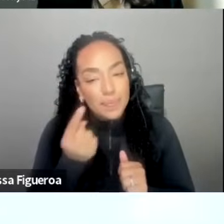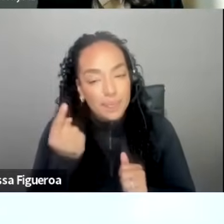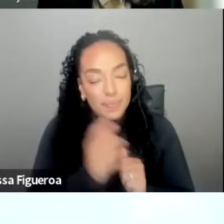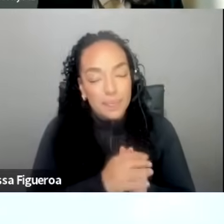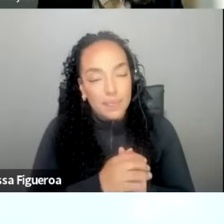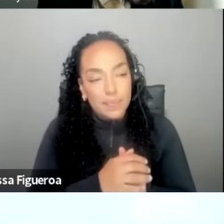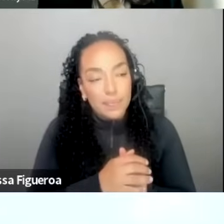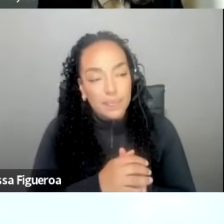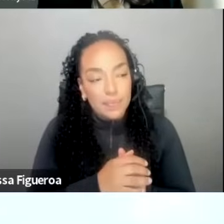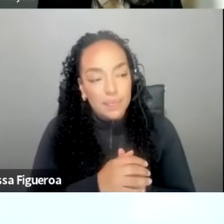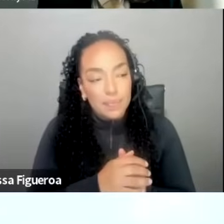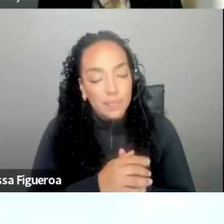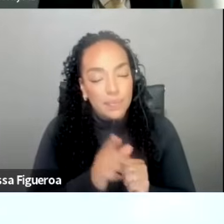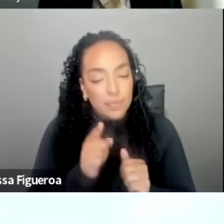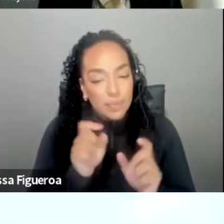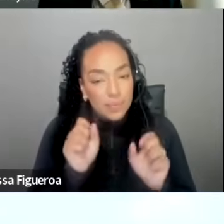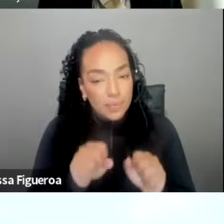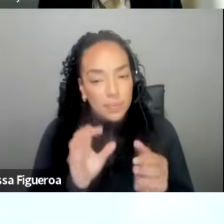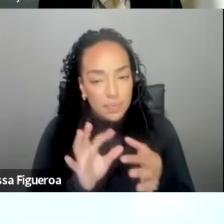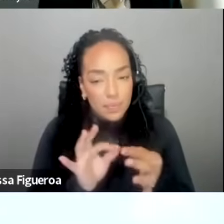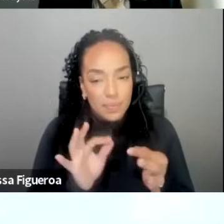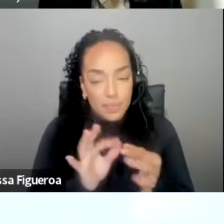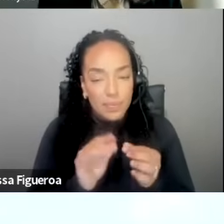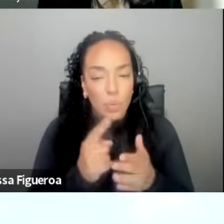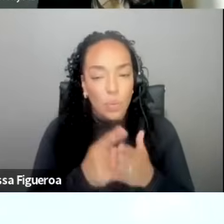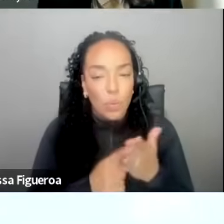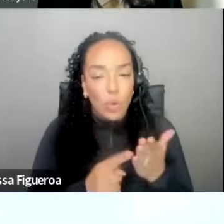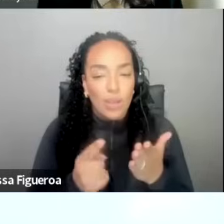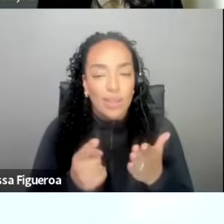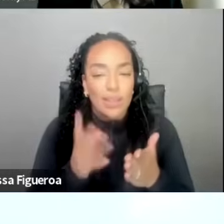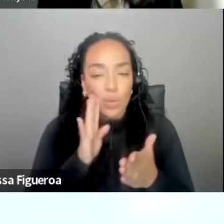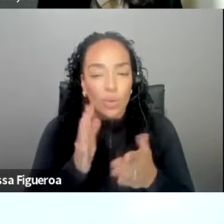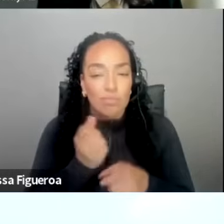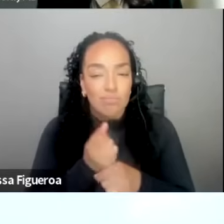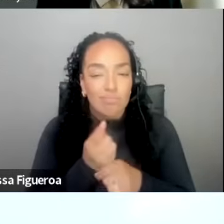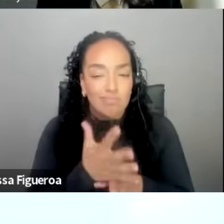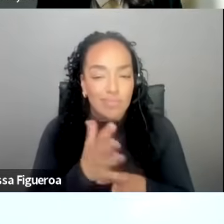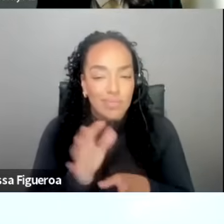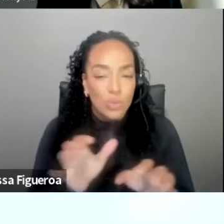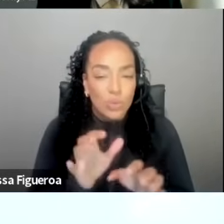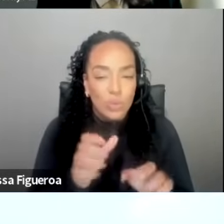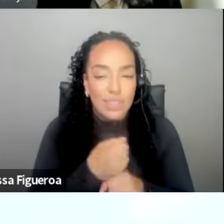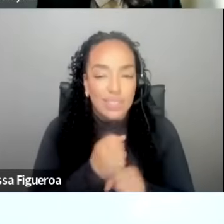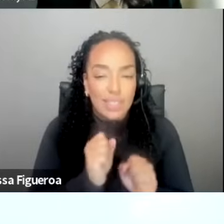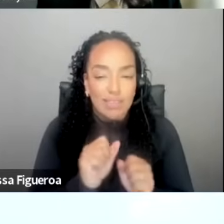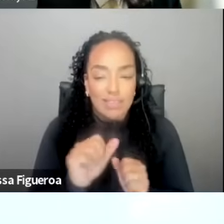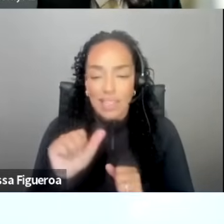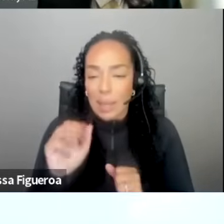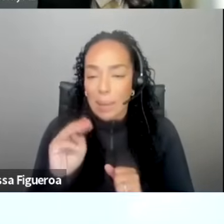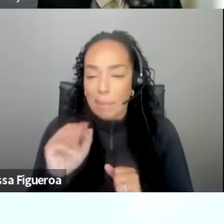can comment on what the triggers would be to do the safety and immunogenicity studies